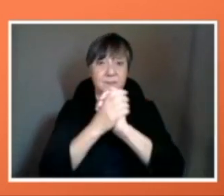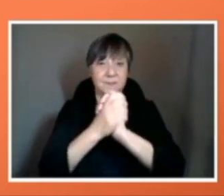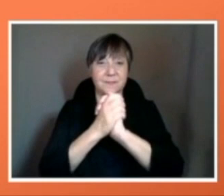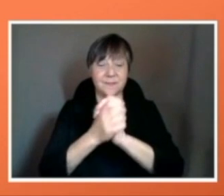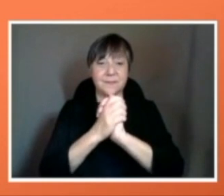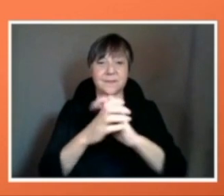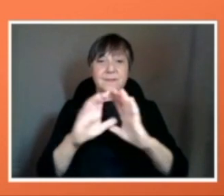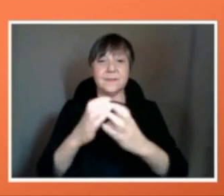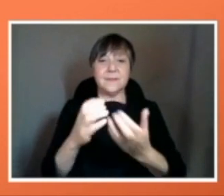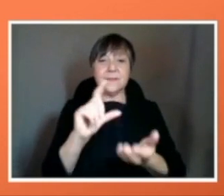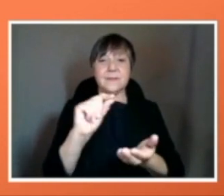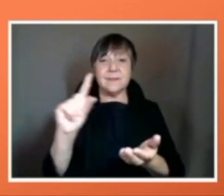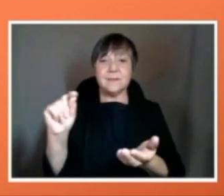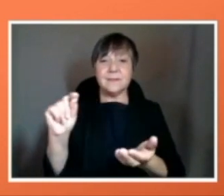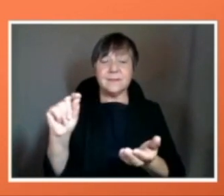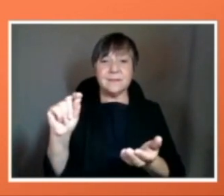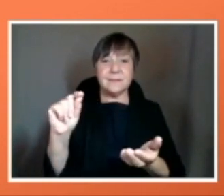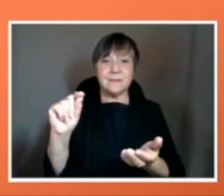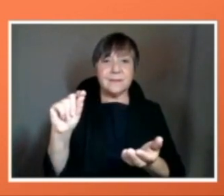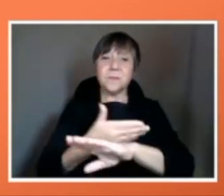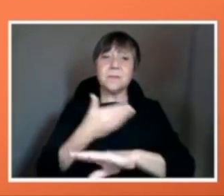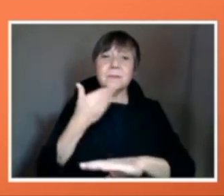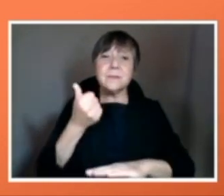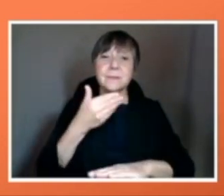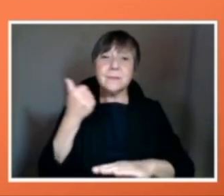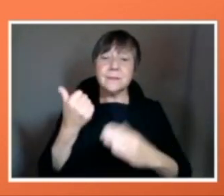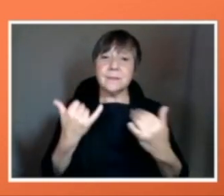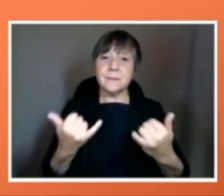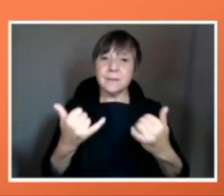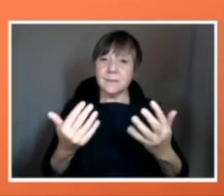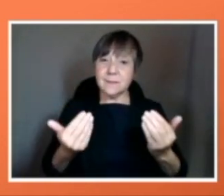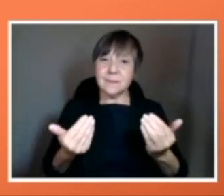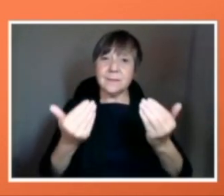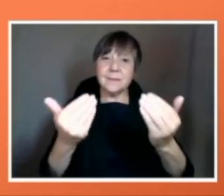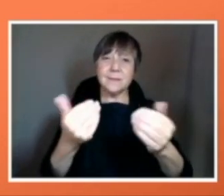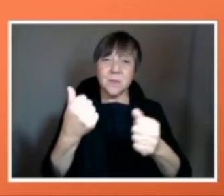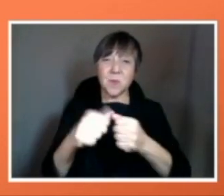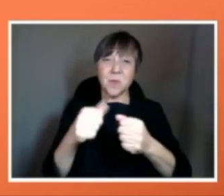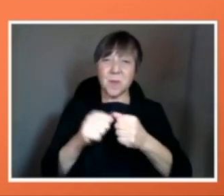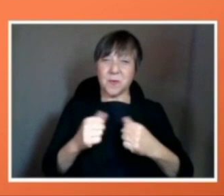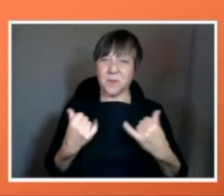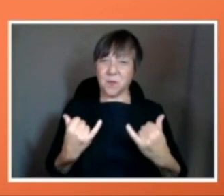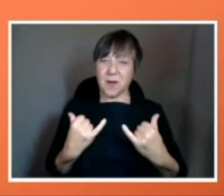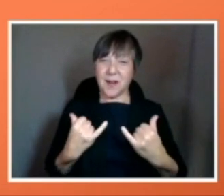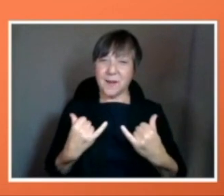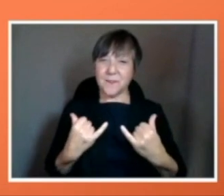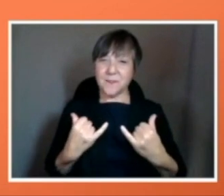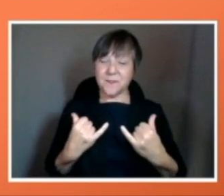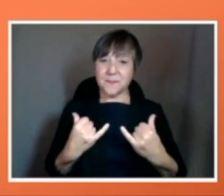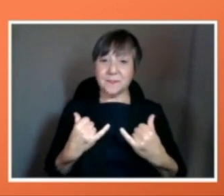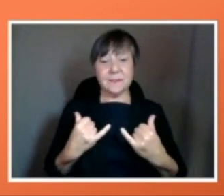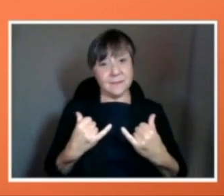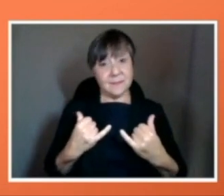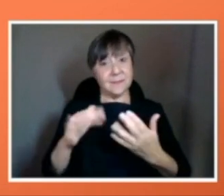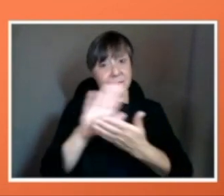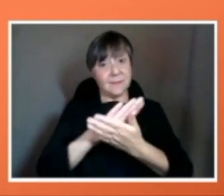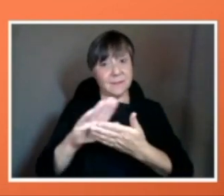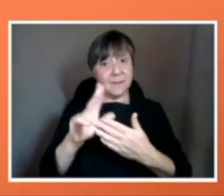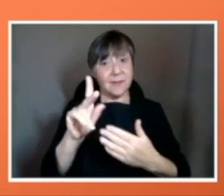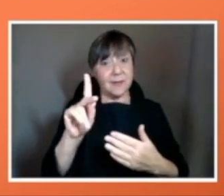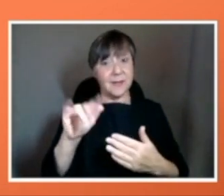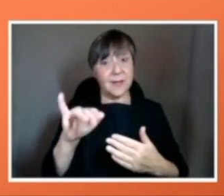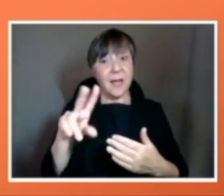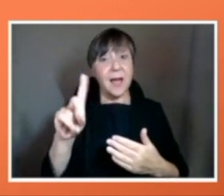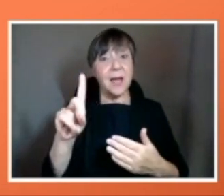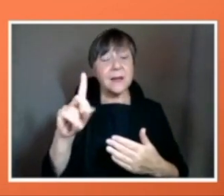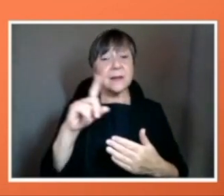the Newton School Committee, Bridget Ray Canada. As you go forward, remember this moment. Be kind,